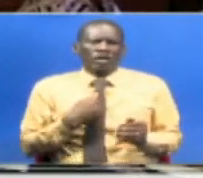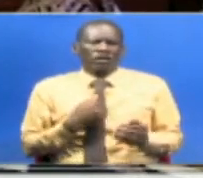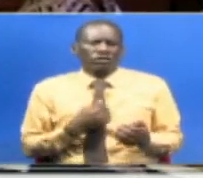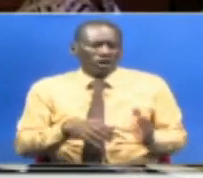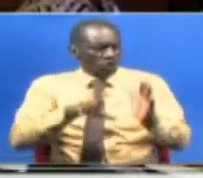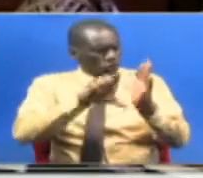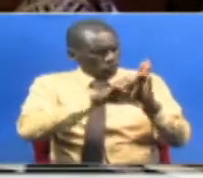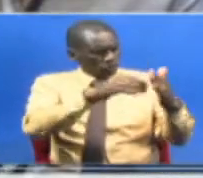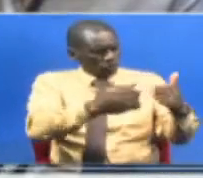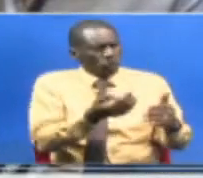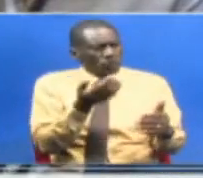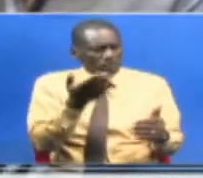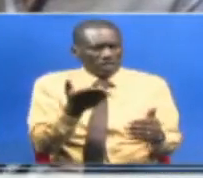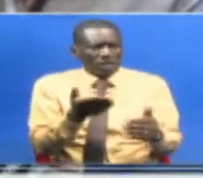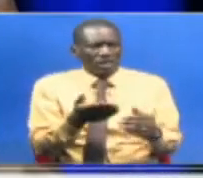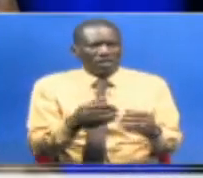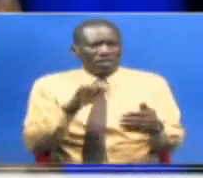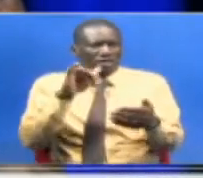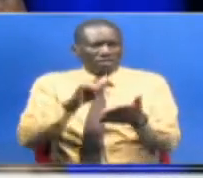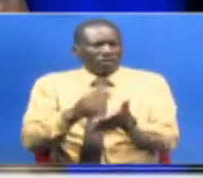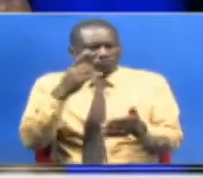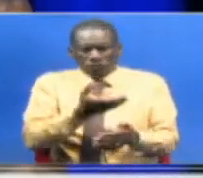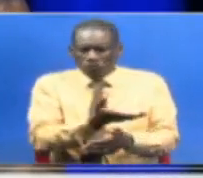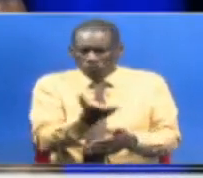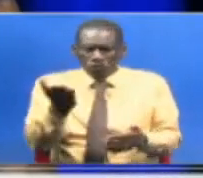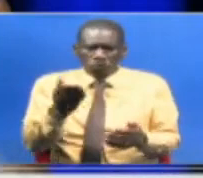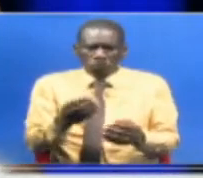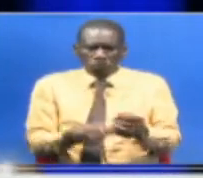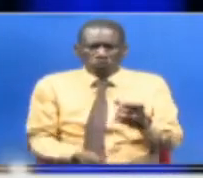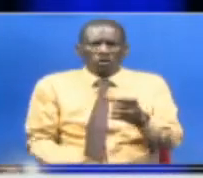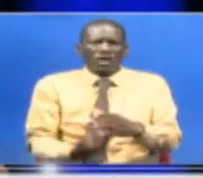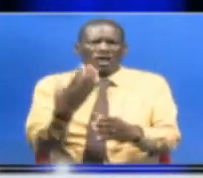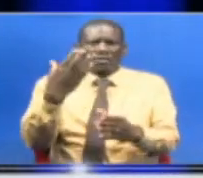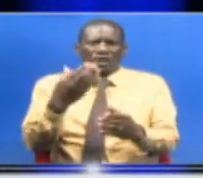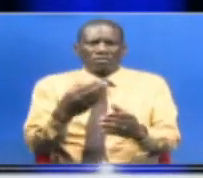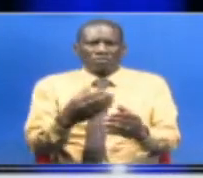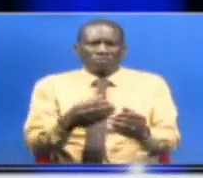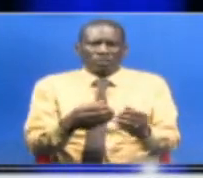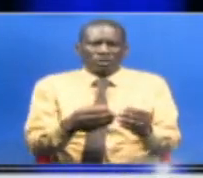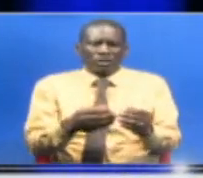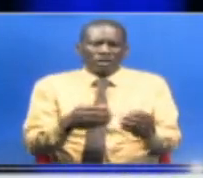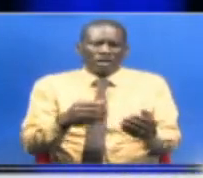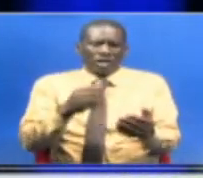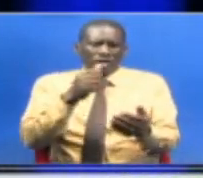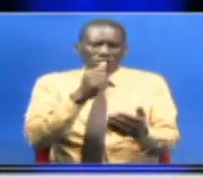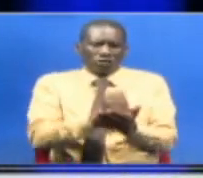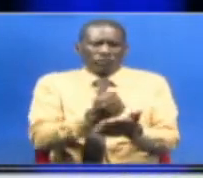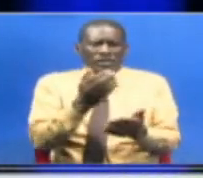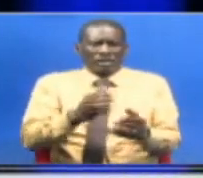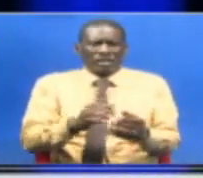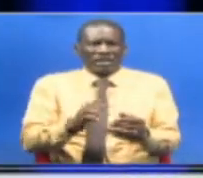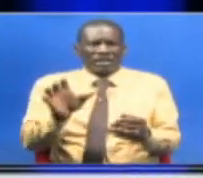before that for you to set up in our continent, you needed to